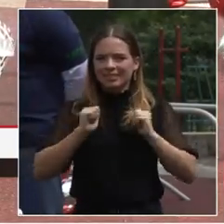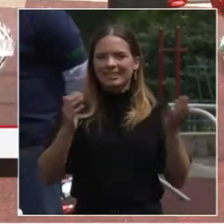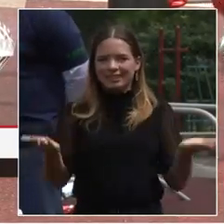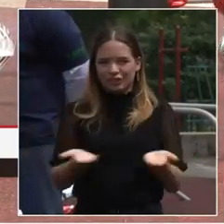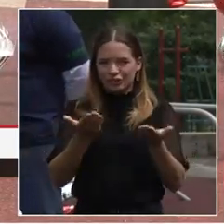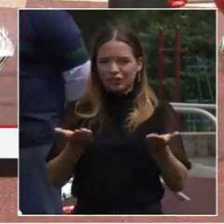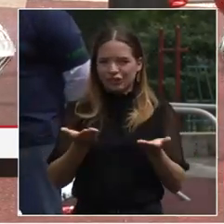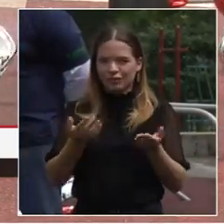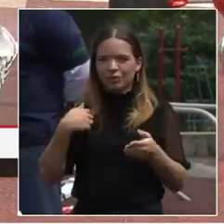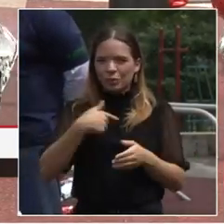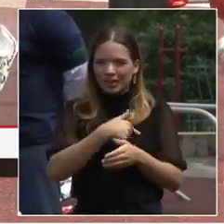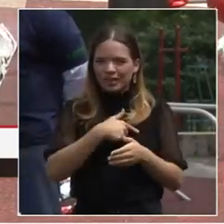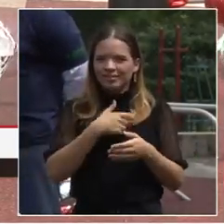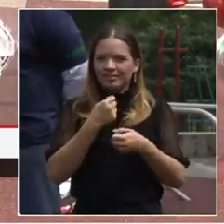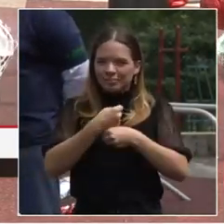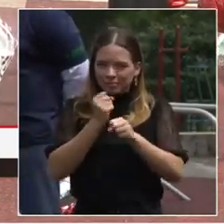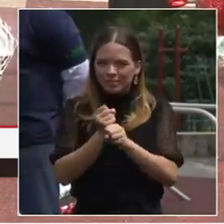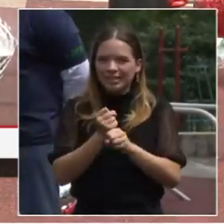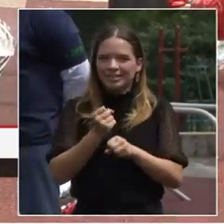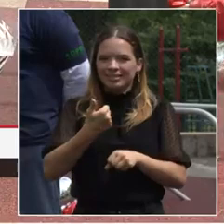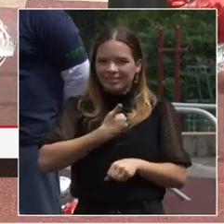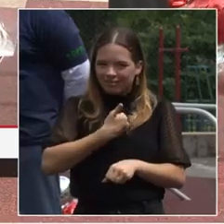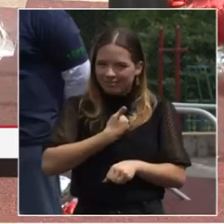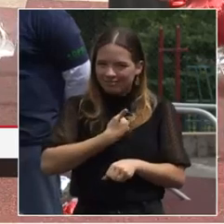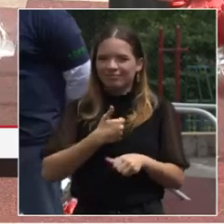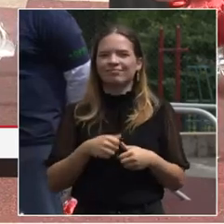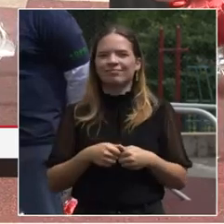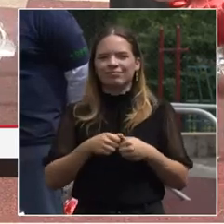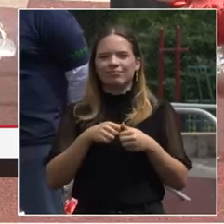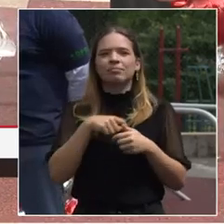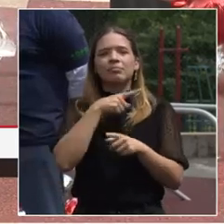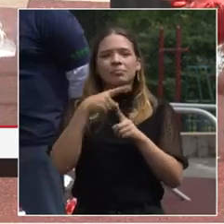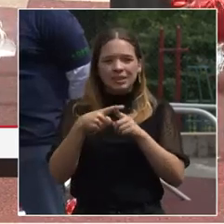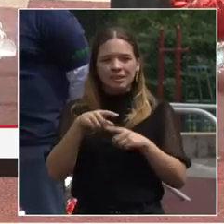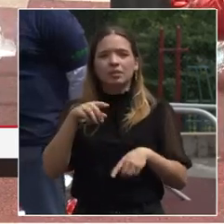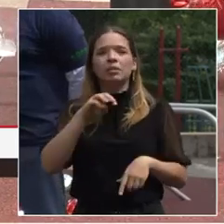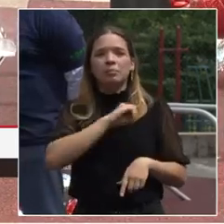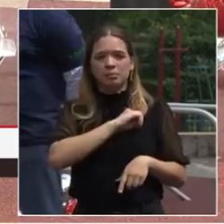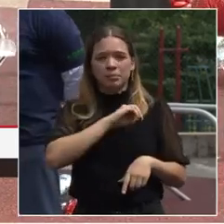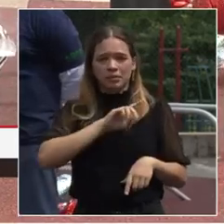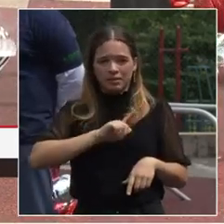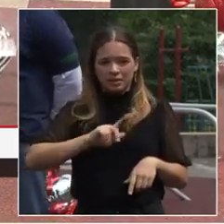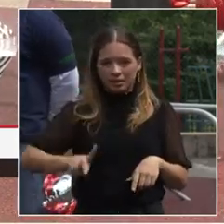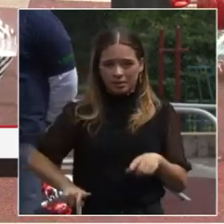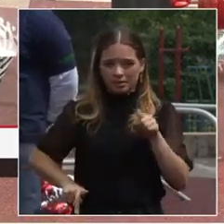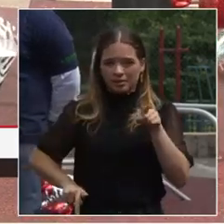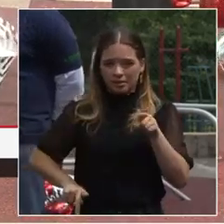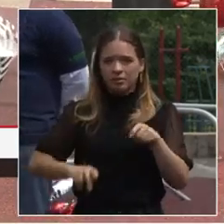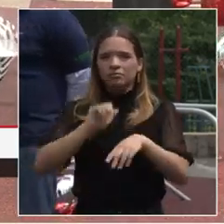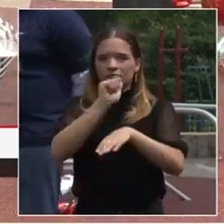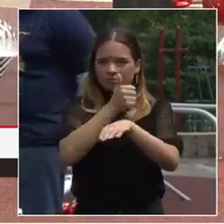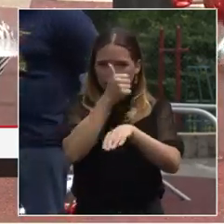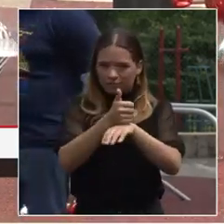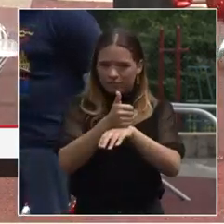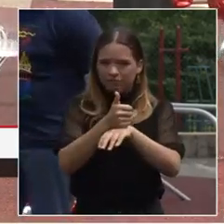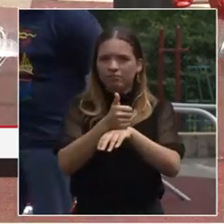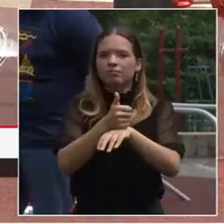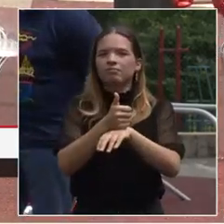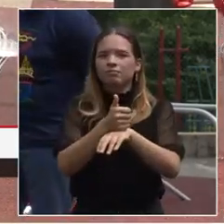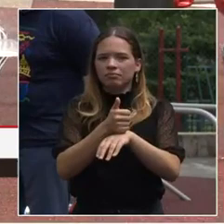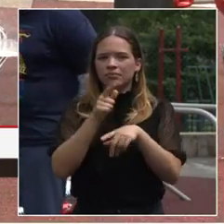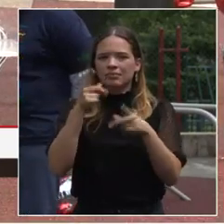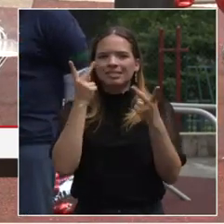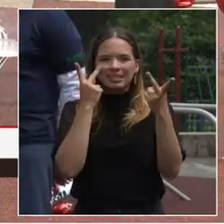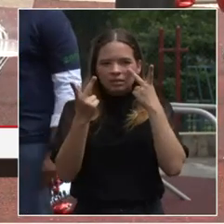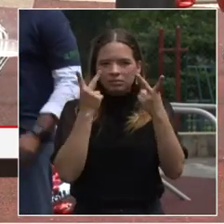developed. We also visited the Martin Luther King Jr. Monument and other monuments. We had fun